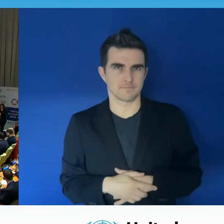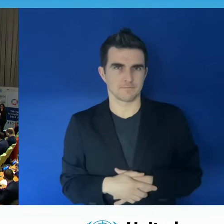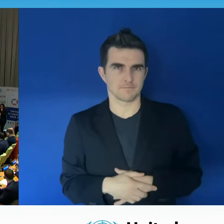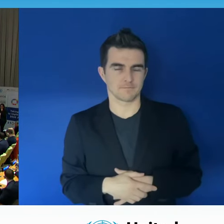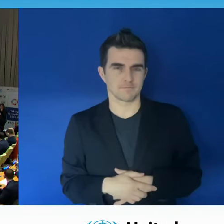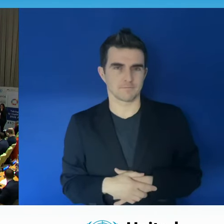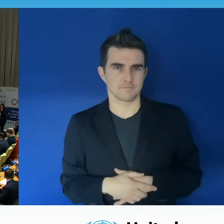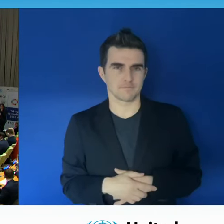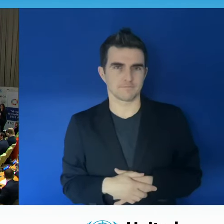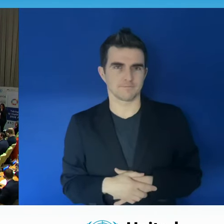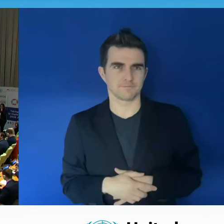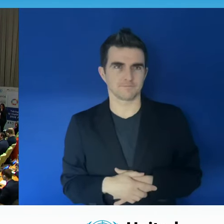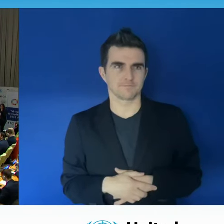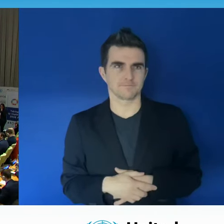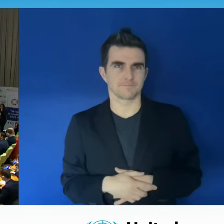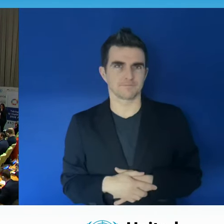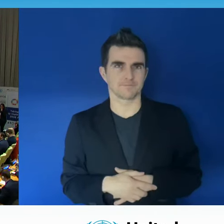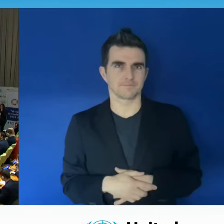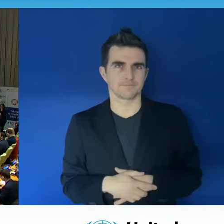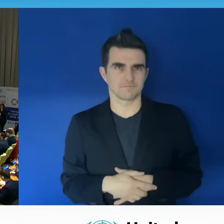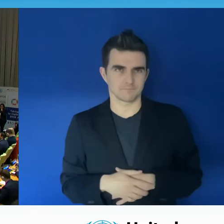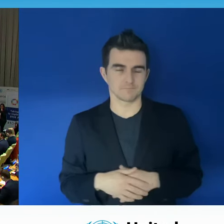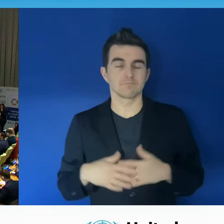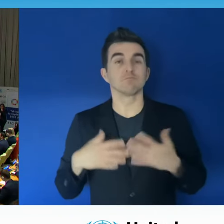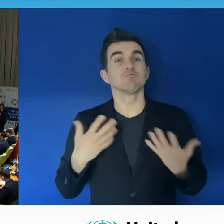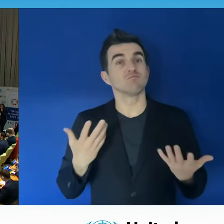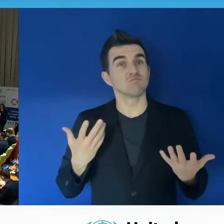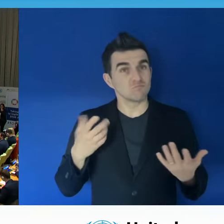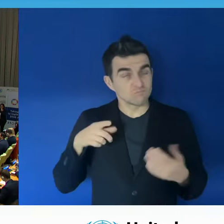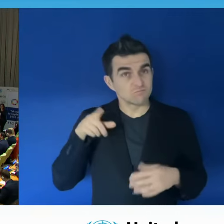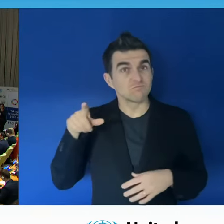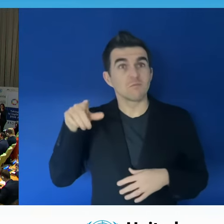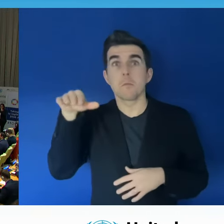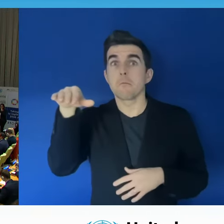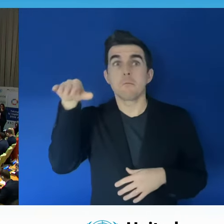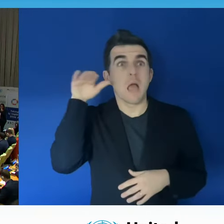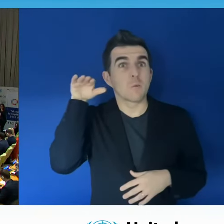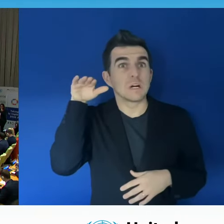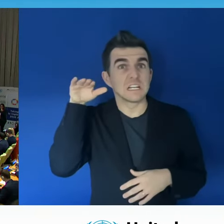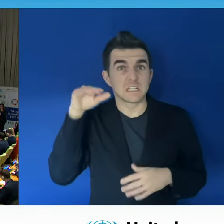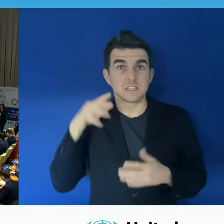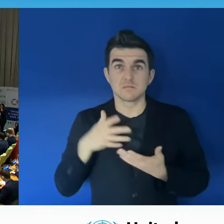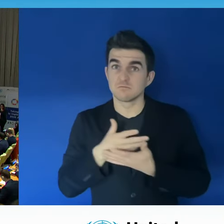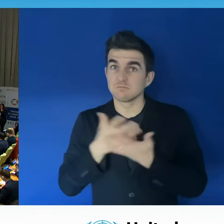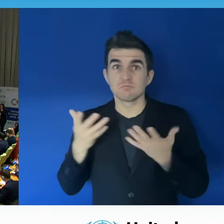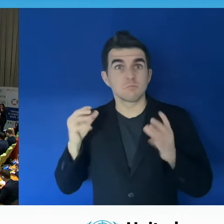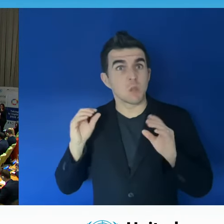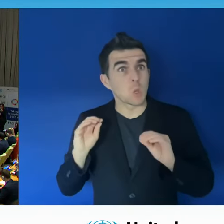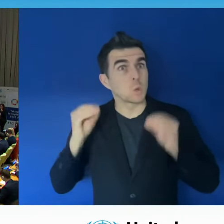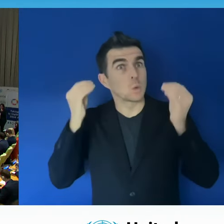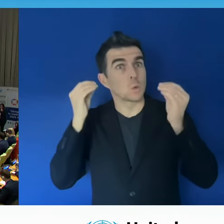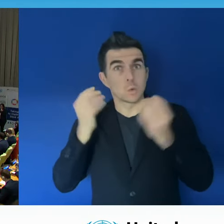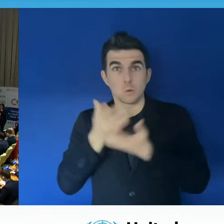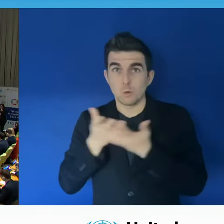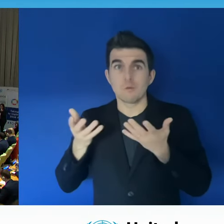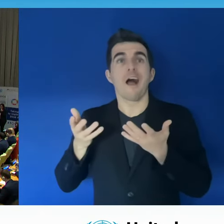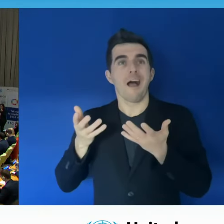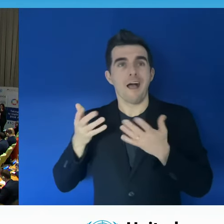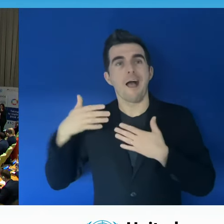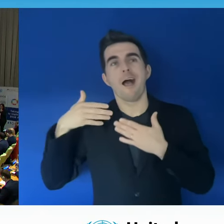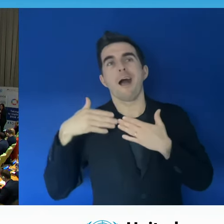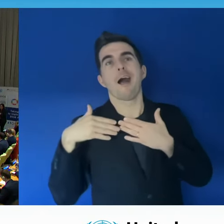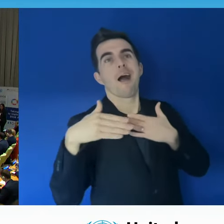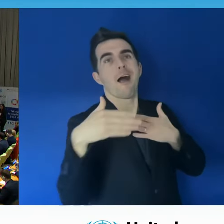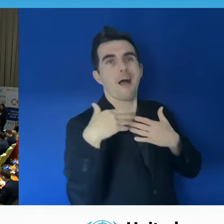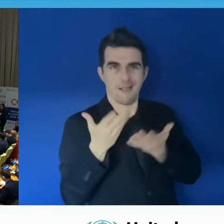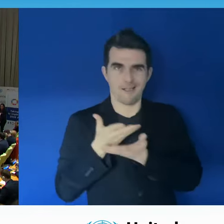In Zimbabwe, youth are not just the leaders of tomorrow. They are change makers of today. Their energy,